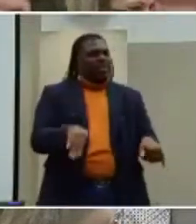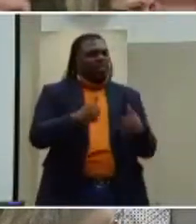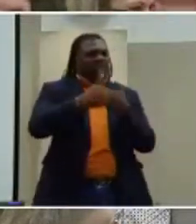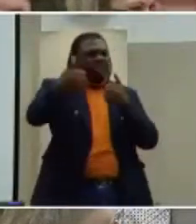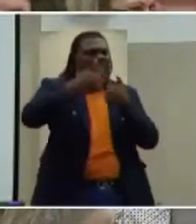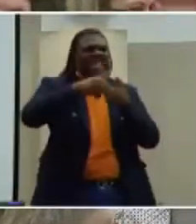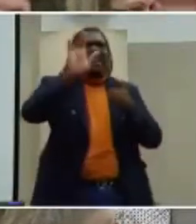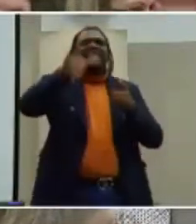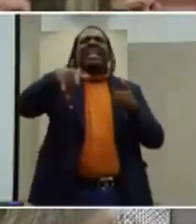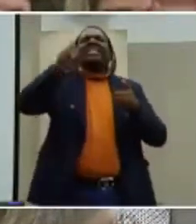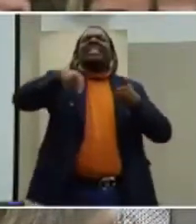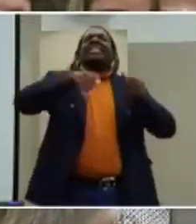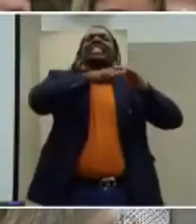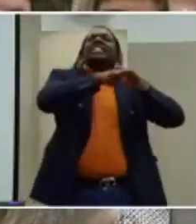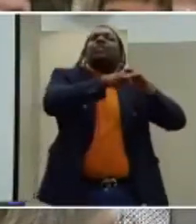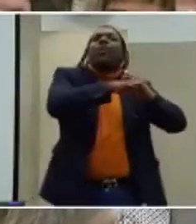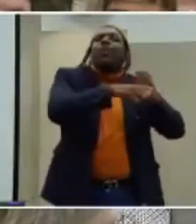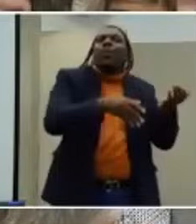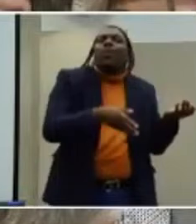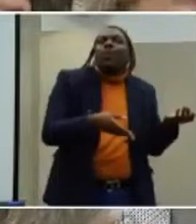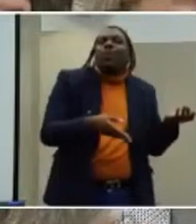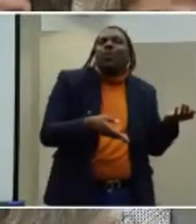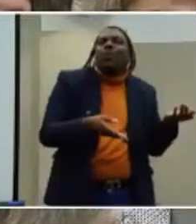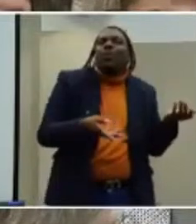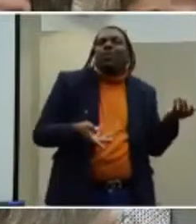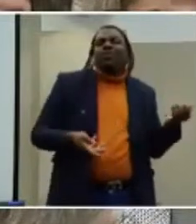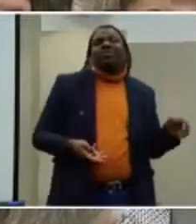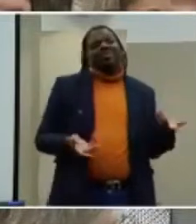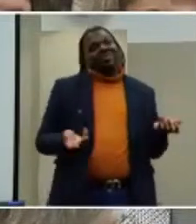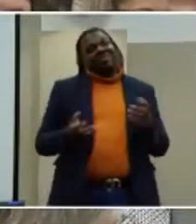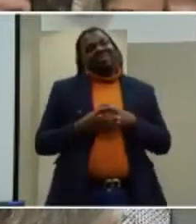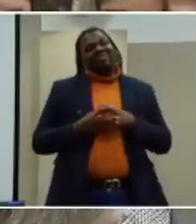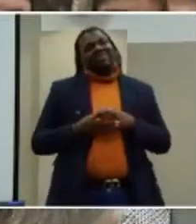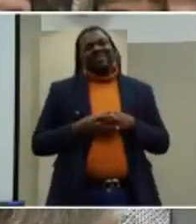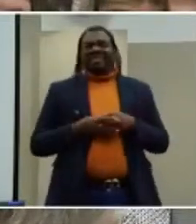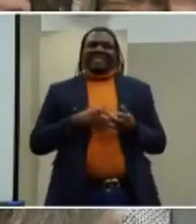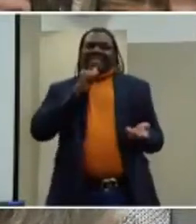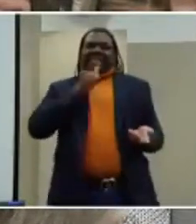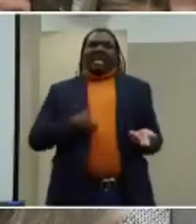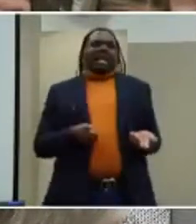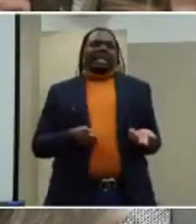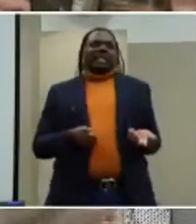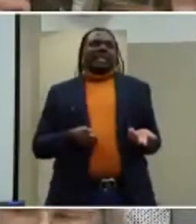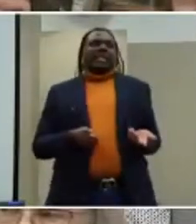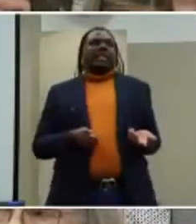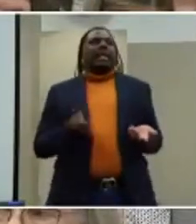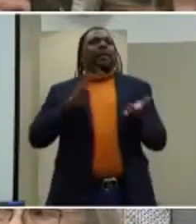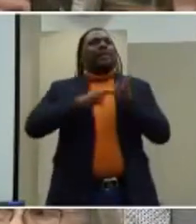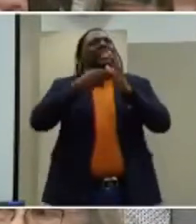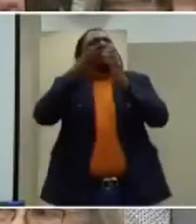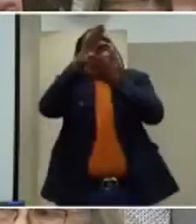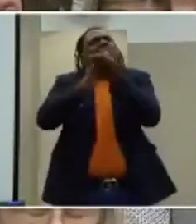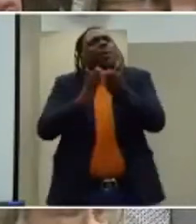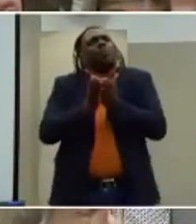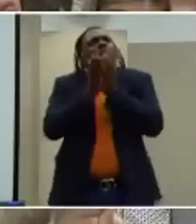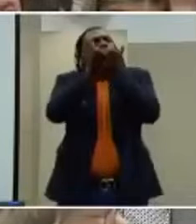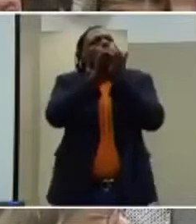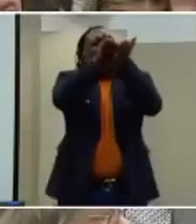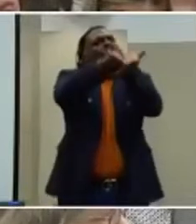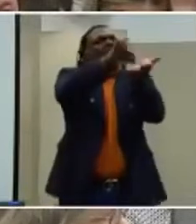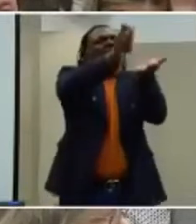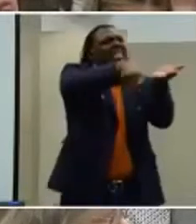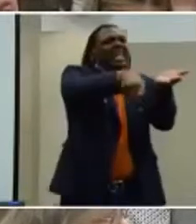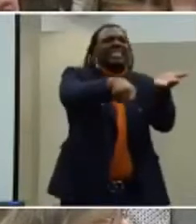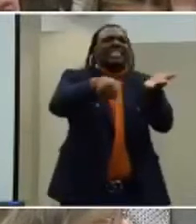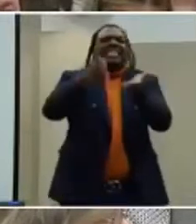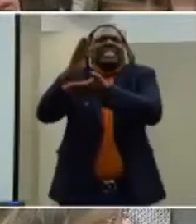be accessible. And it's not. They have some boats that are accessible and they